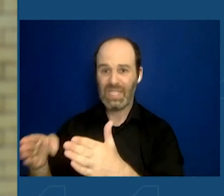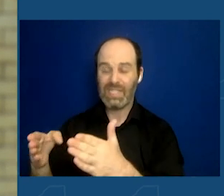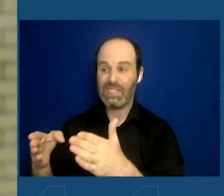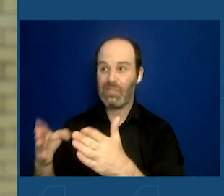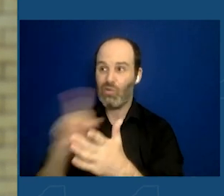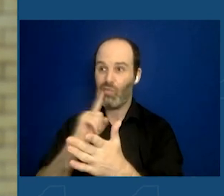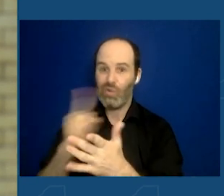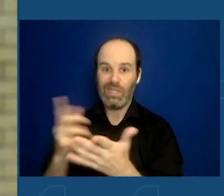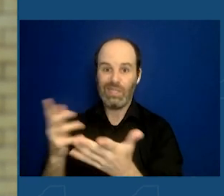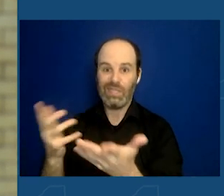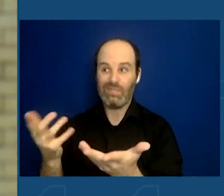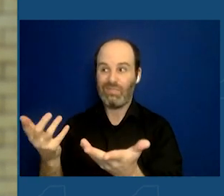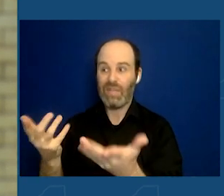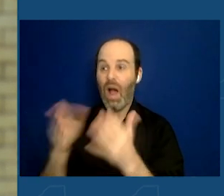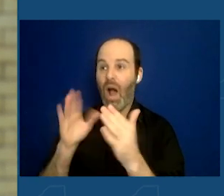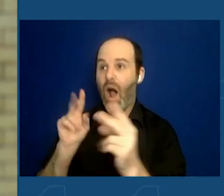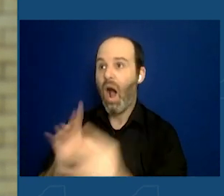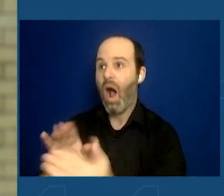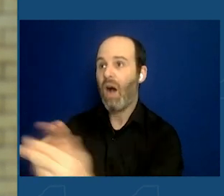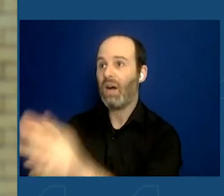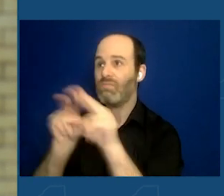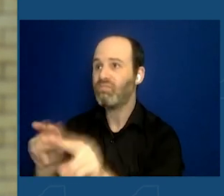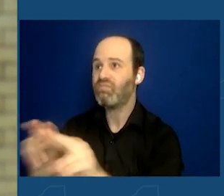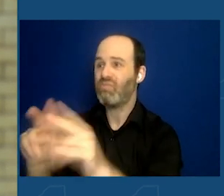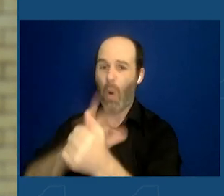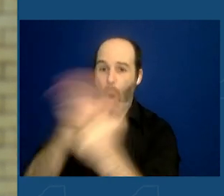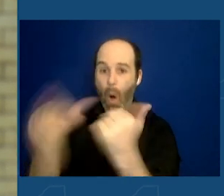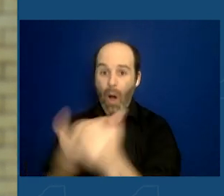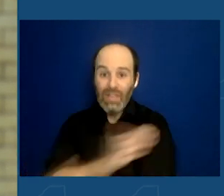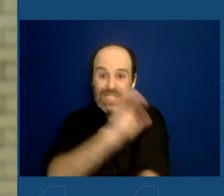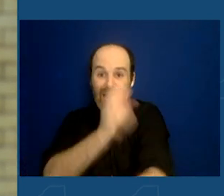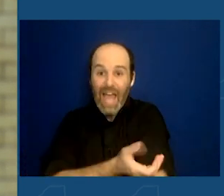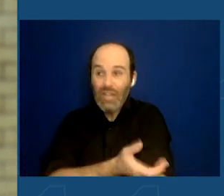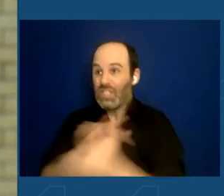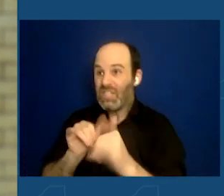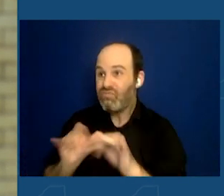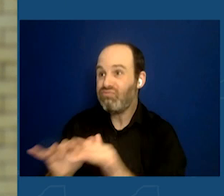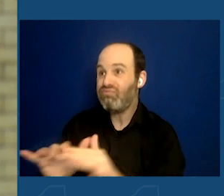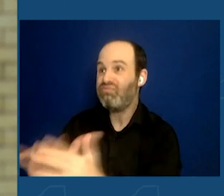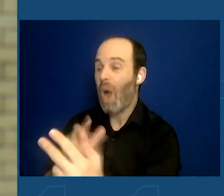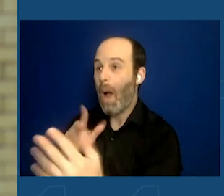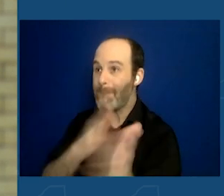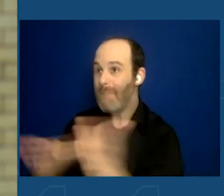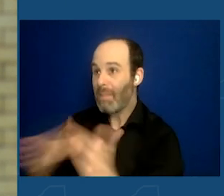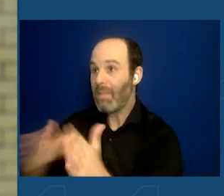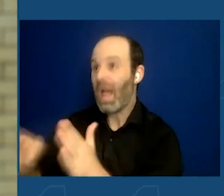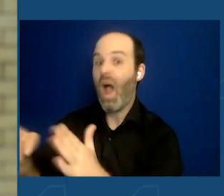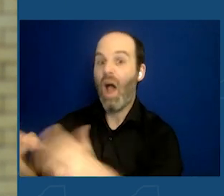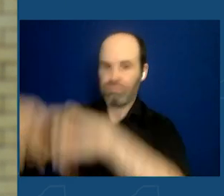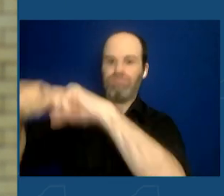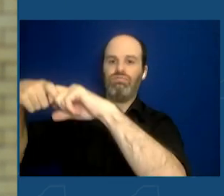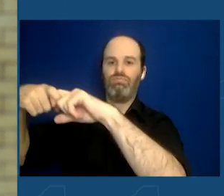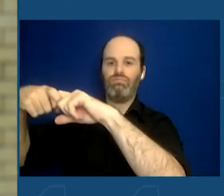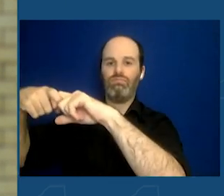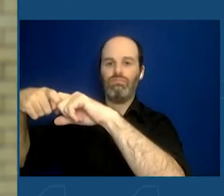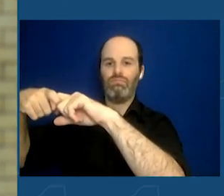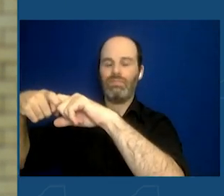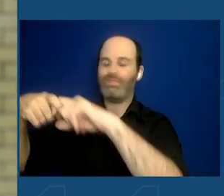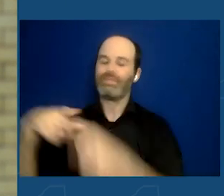all this great momentum, all this energy, all this excitement to a screeching halt. We're not going to let that happen any